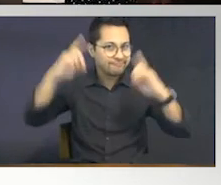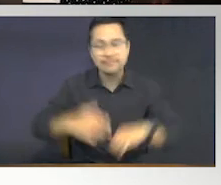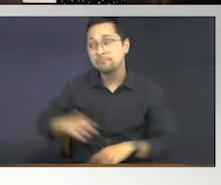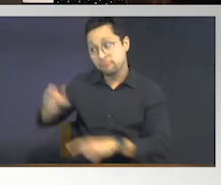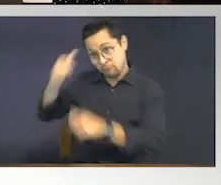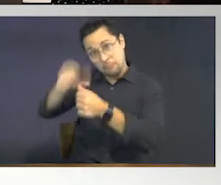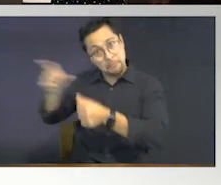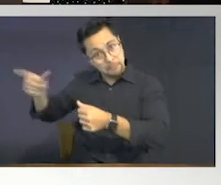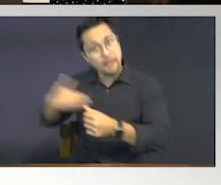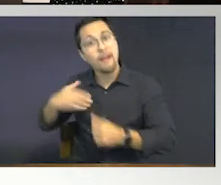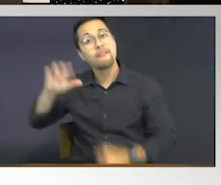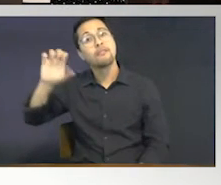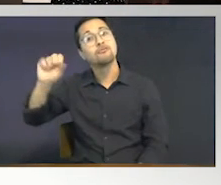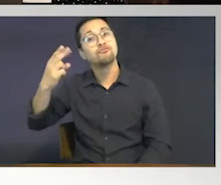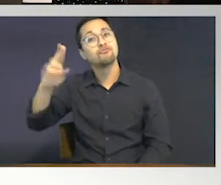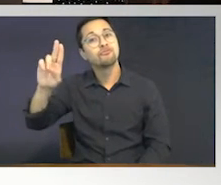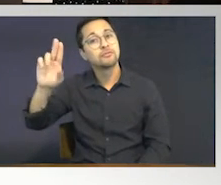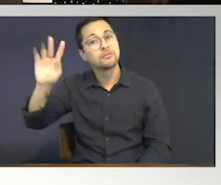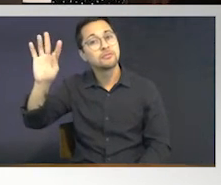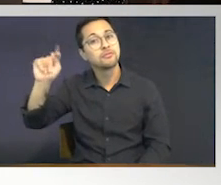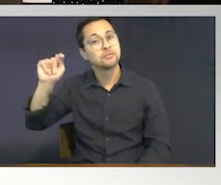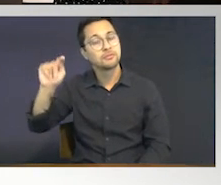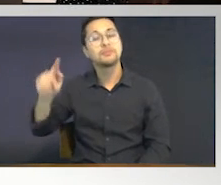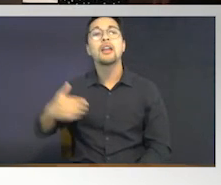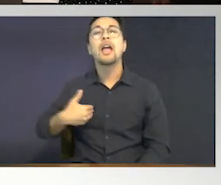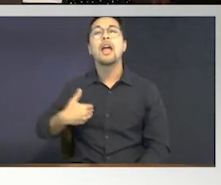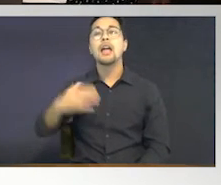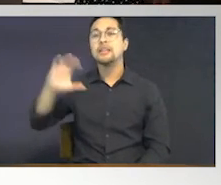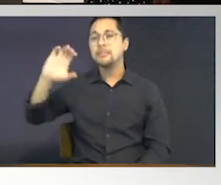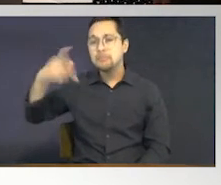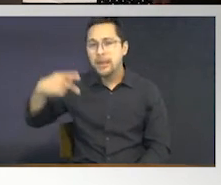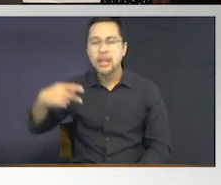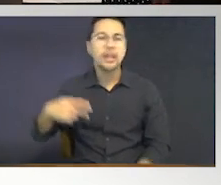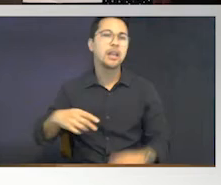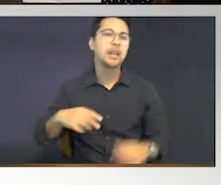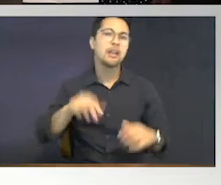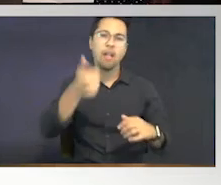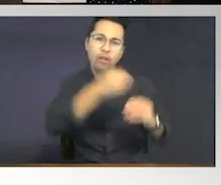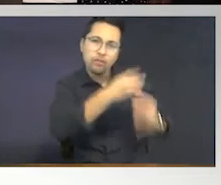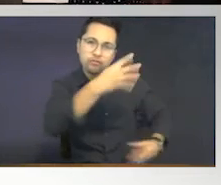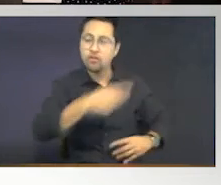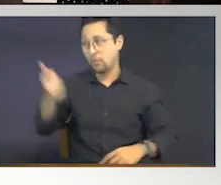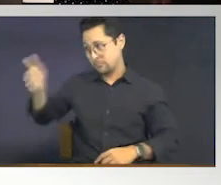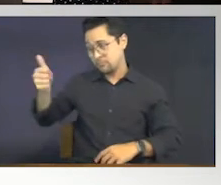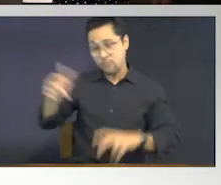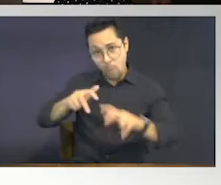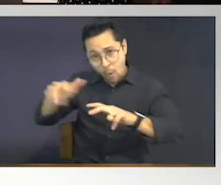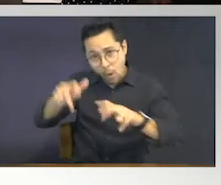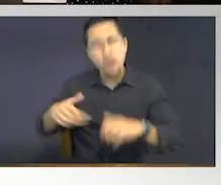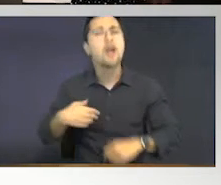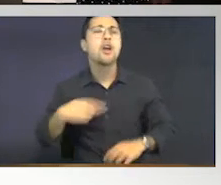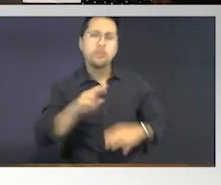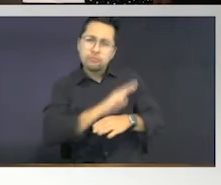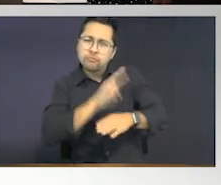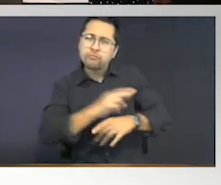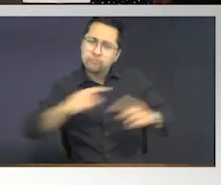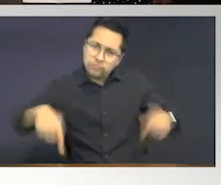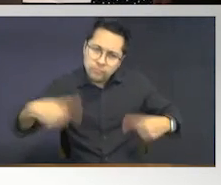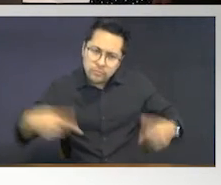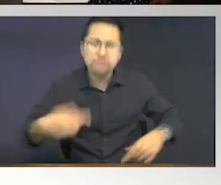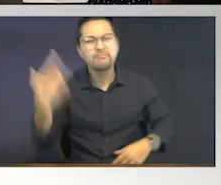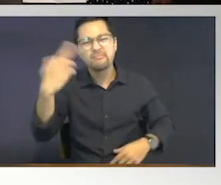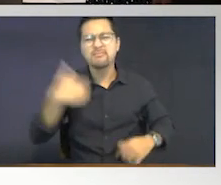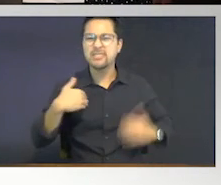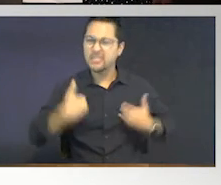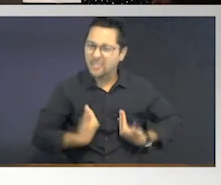shunt, right? He has hydrocephalus and cerebral palsy. So he walks. He does use the wheelchair because he tires out, but he does walk